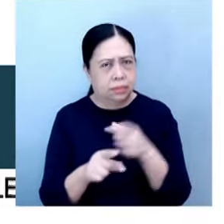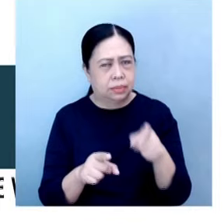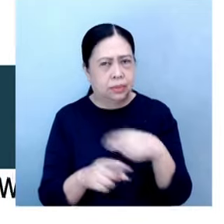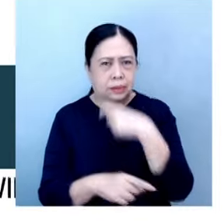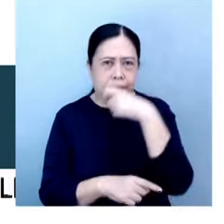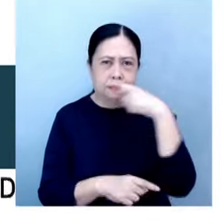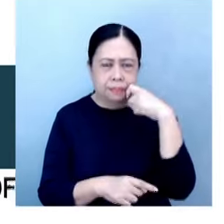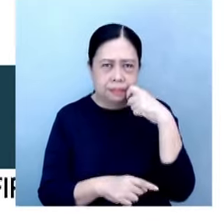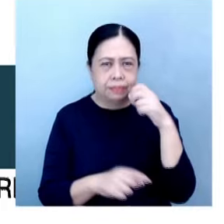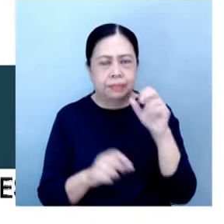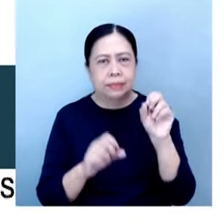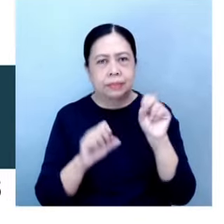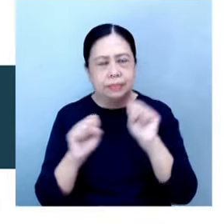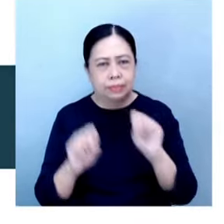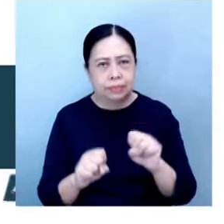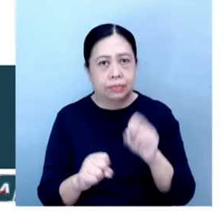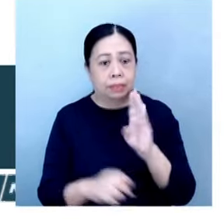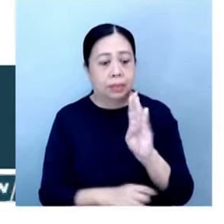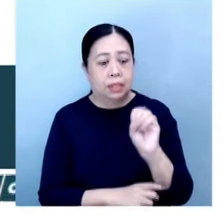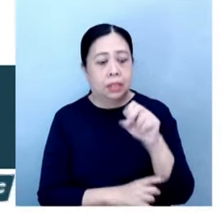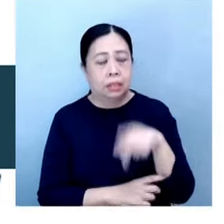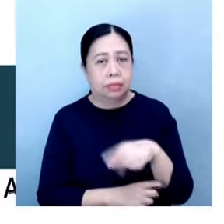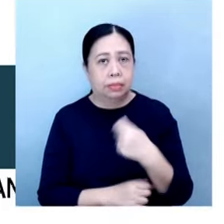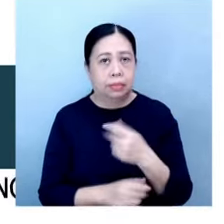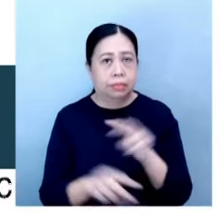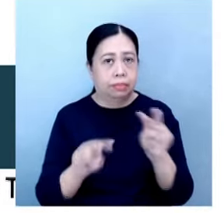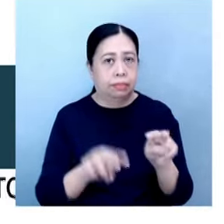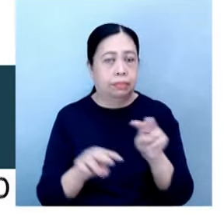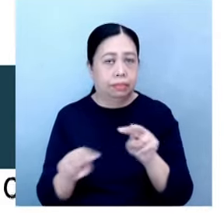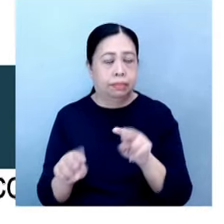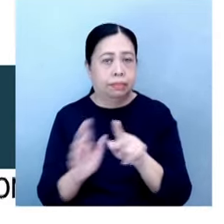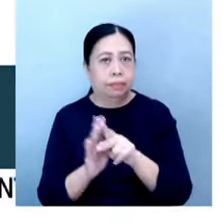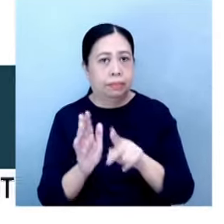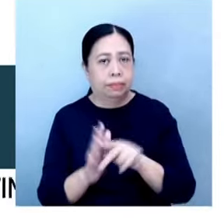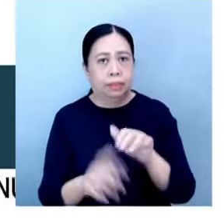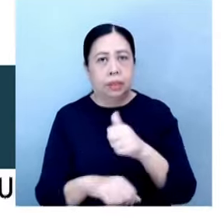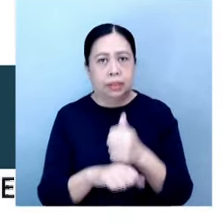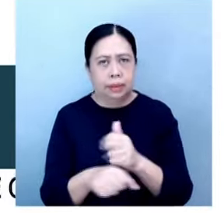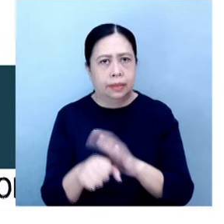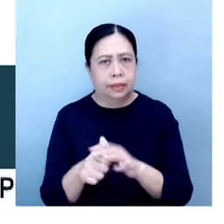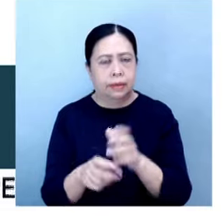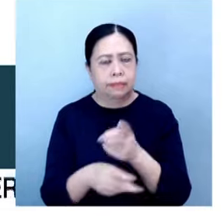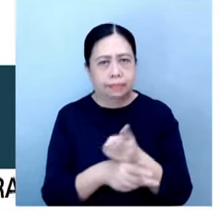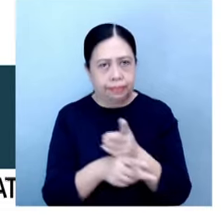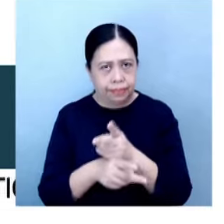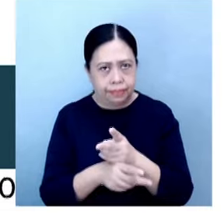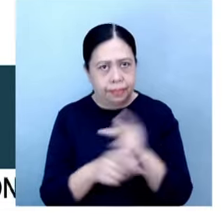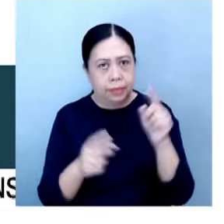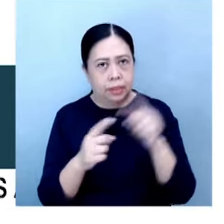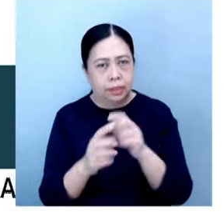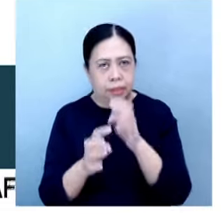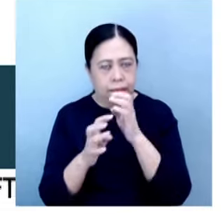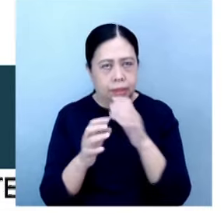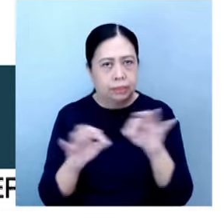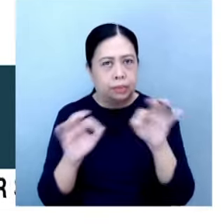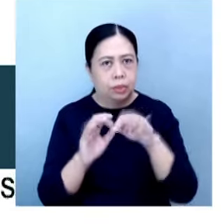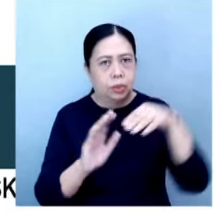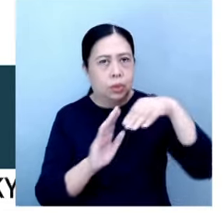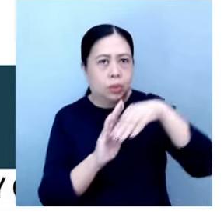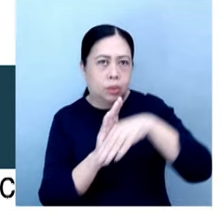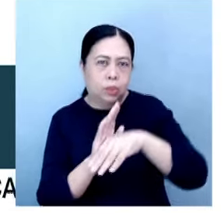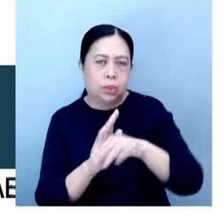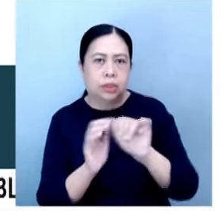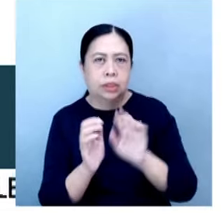spell. The BSP hints at keeping monetary policy settings sufficiently tight until a sustained downward trend in